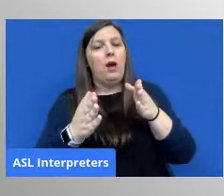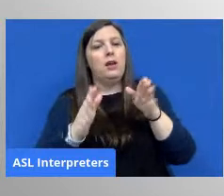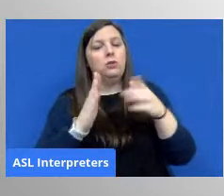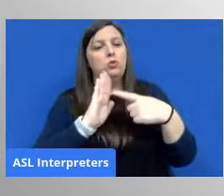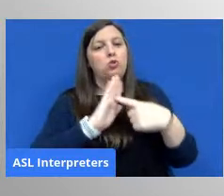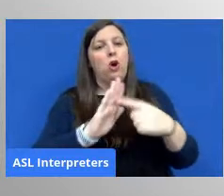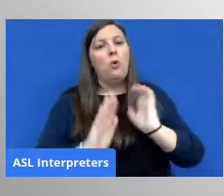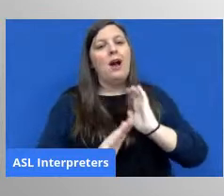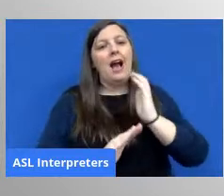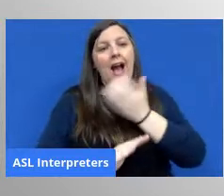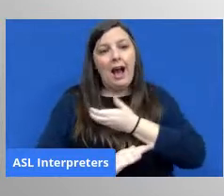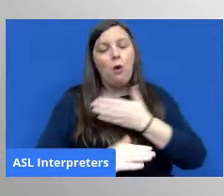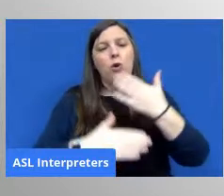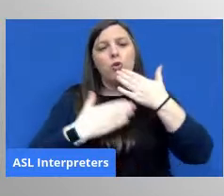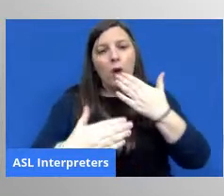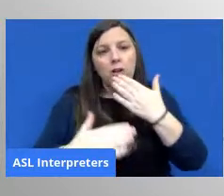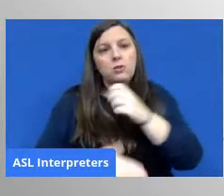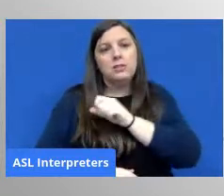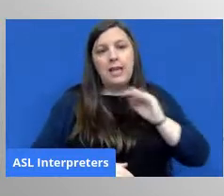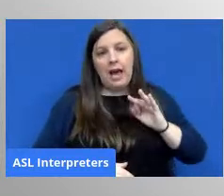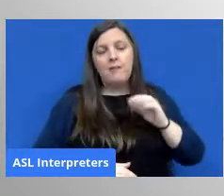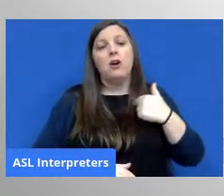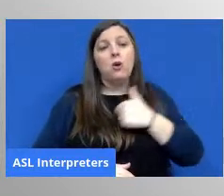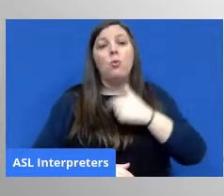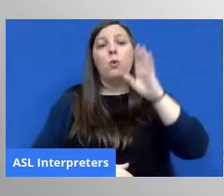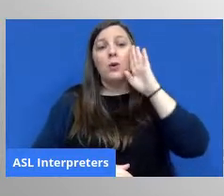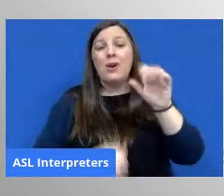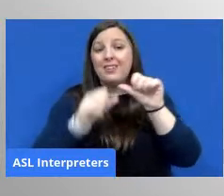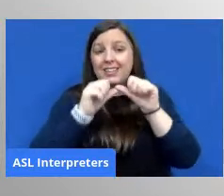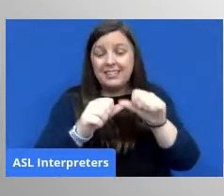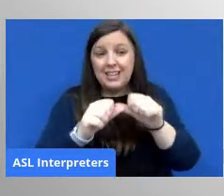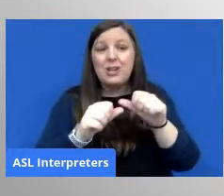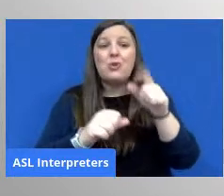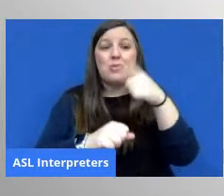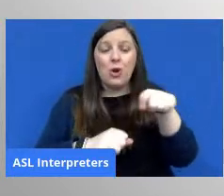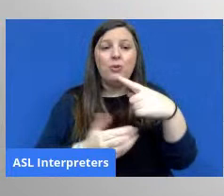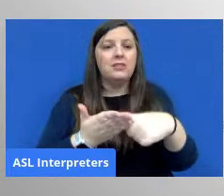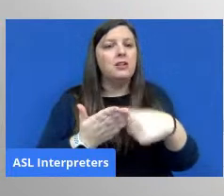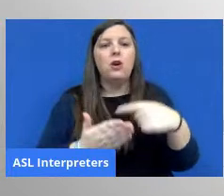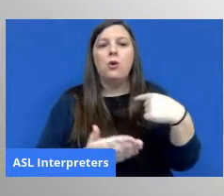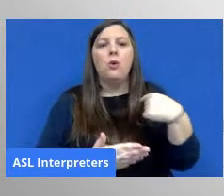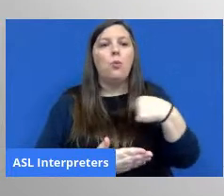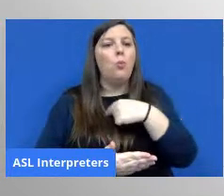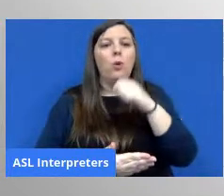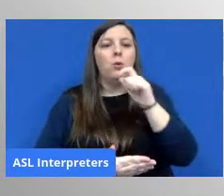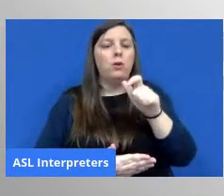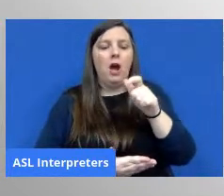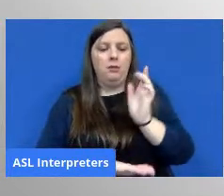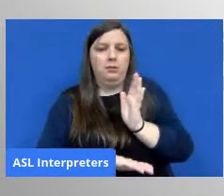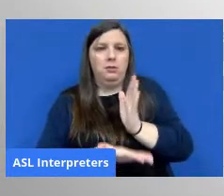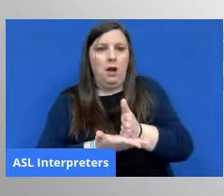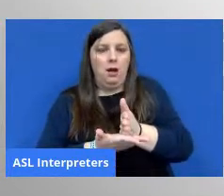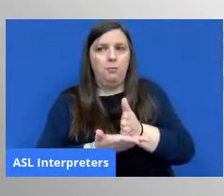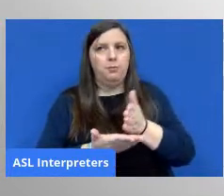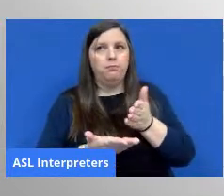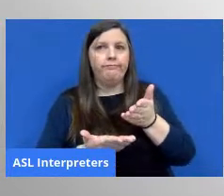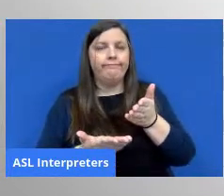So we will continue those discussions. We will not cease having those talks, even though the state has